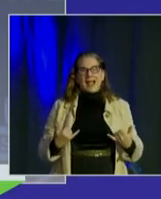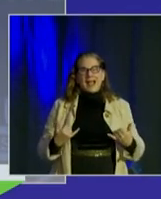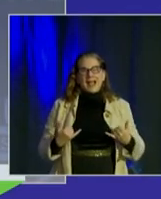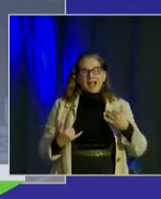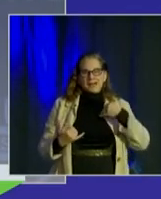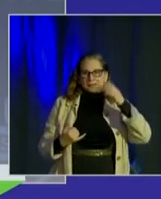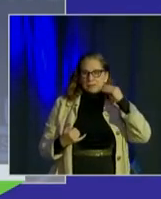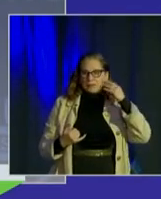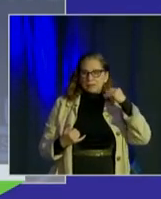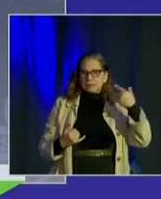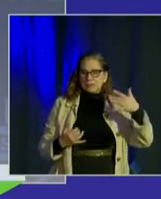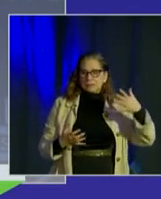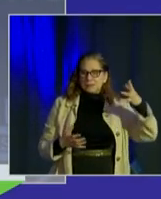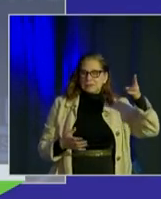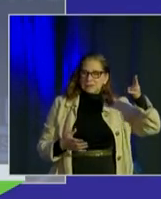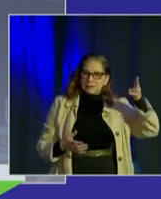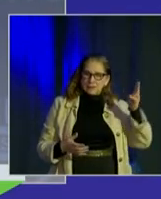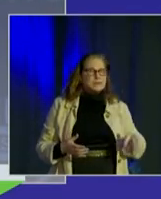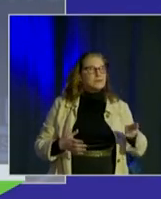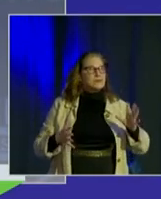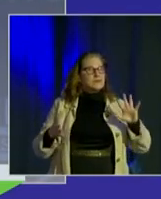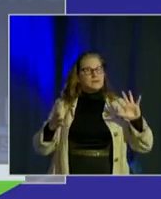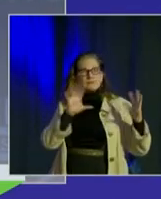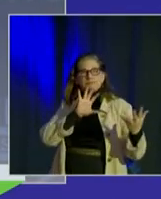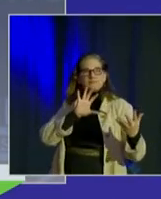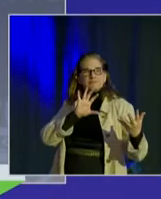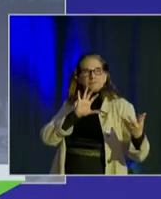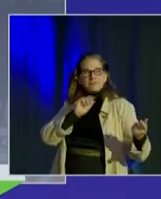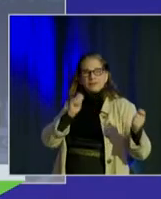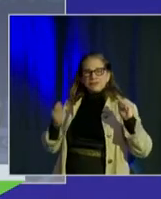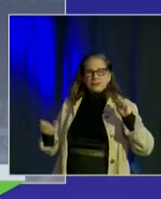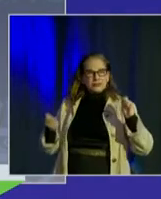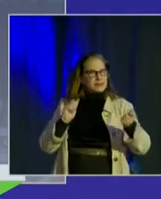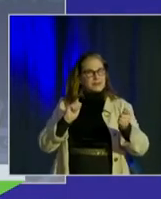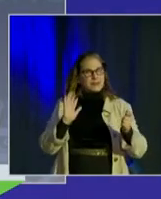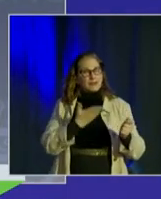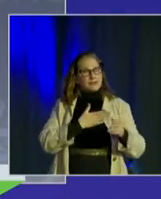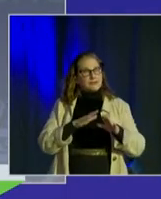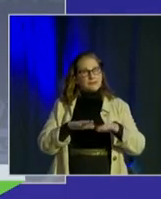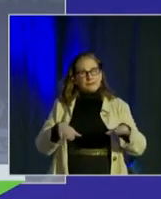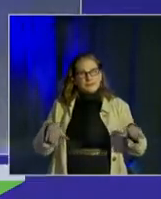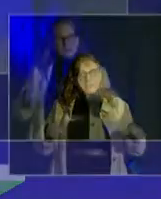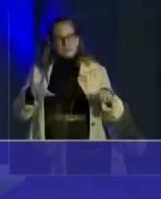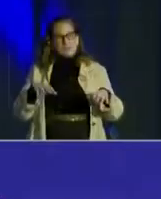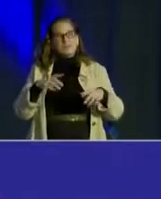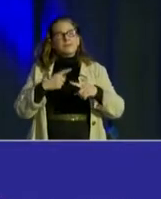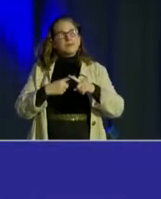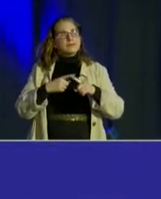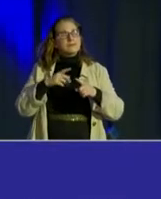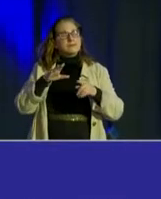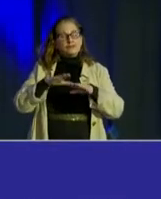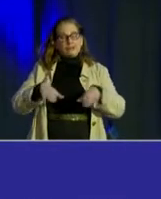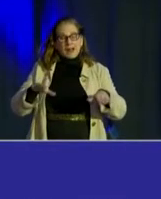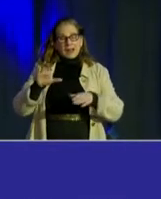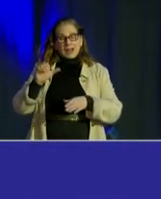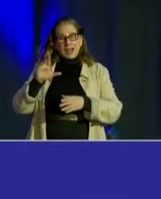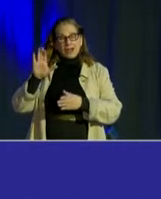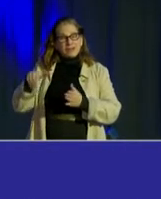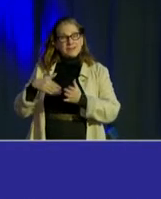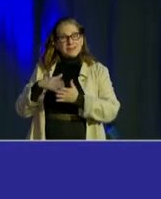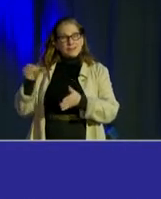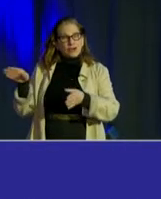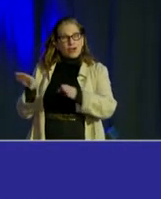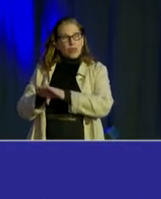challenges. A third of our child care centers remain closed. Months and months of learning is being lost. And far too many